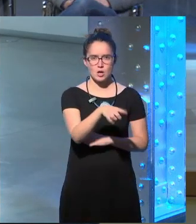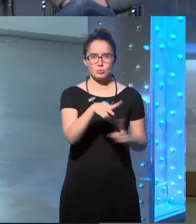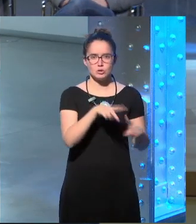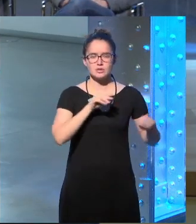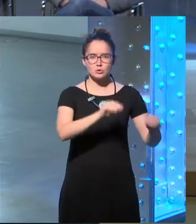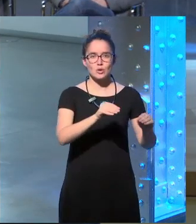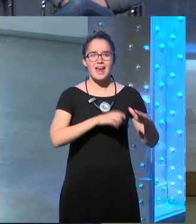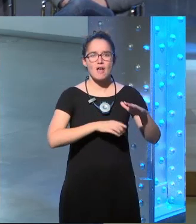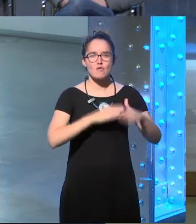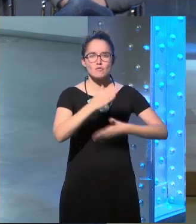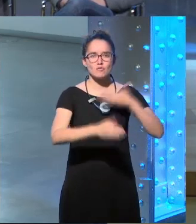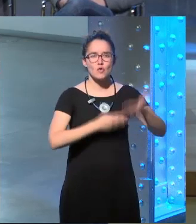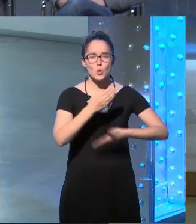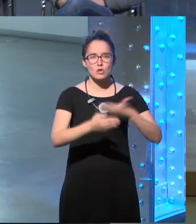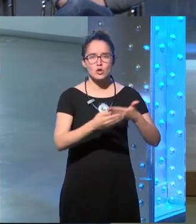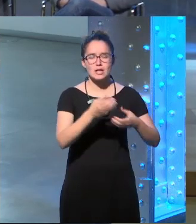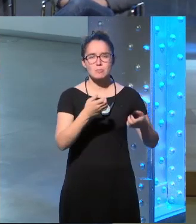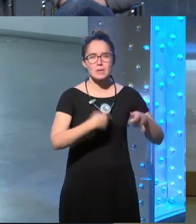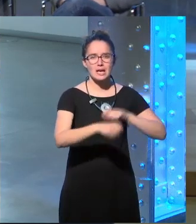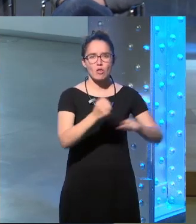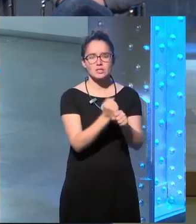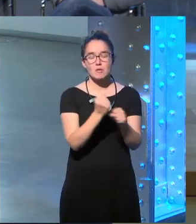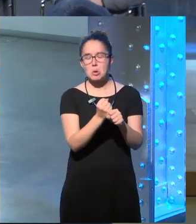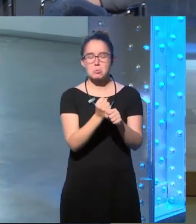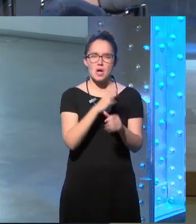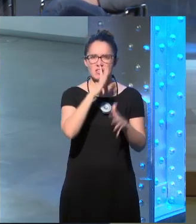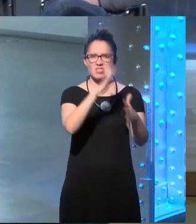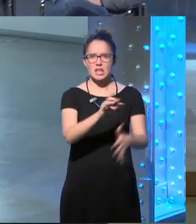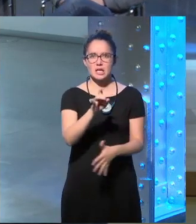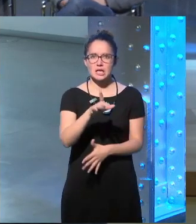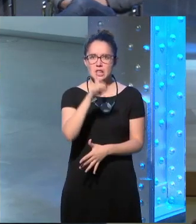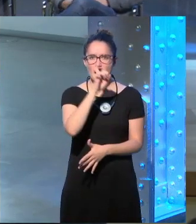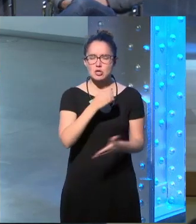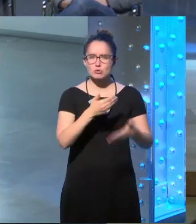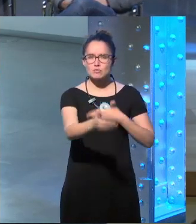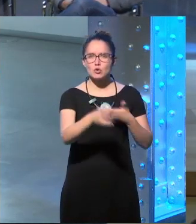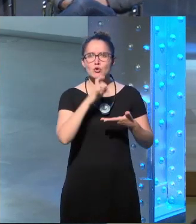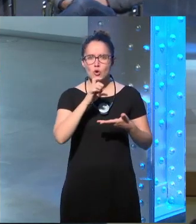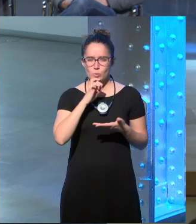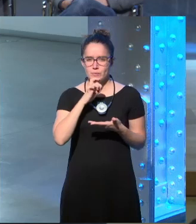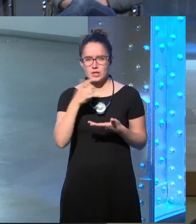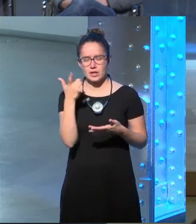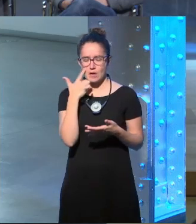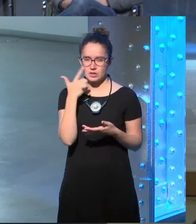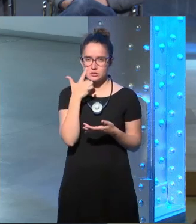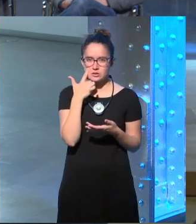your influence area, the evolution of the labor market in the coming 10-15 years?